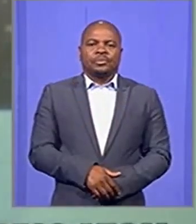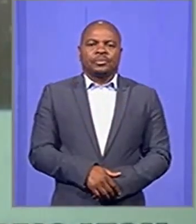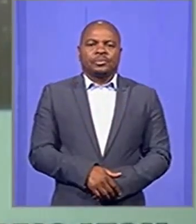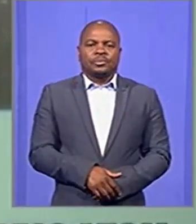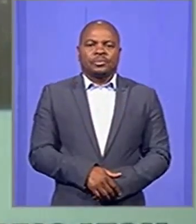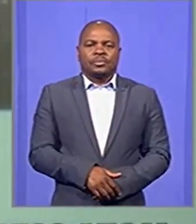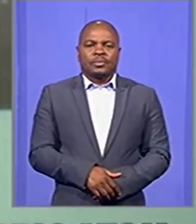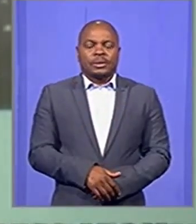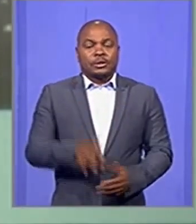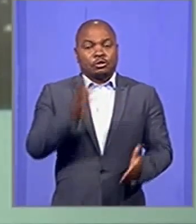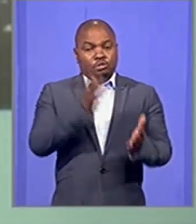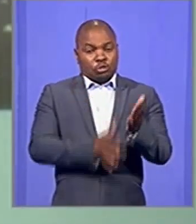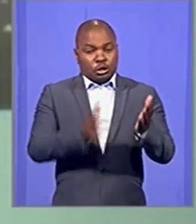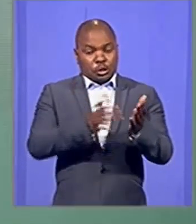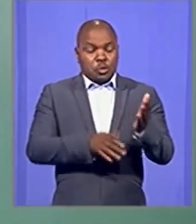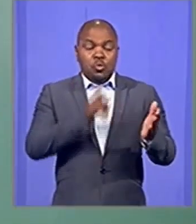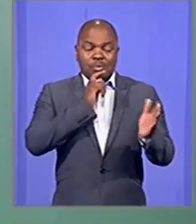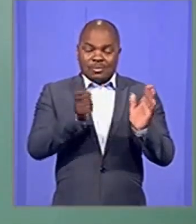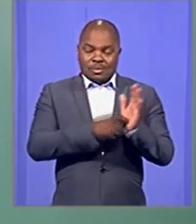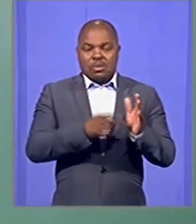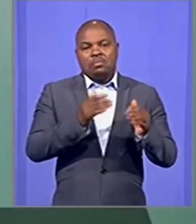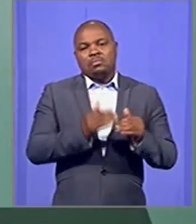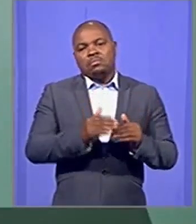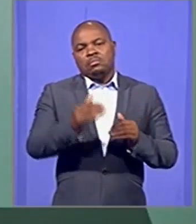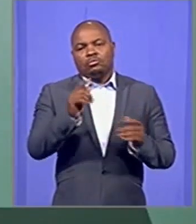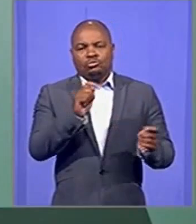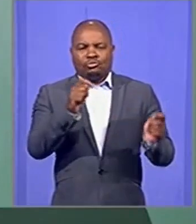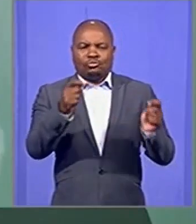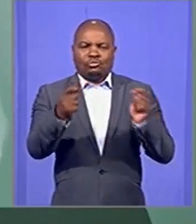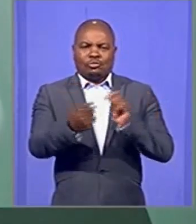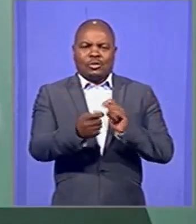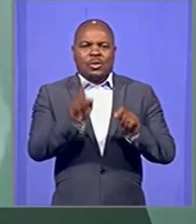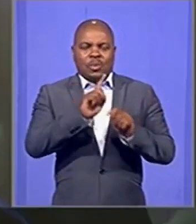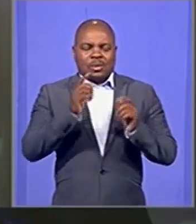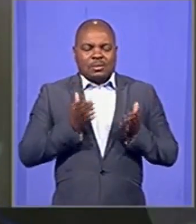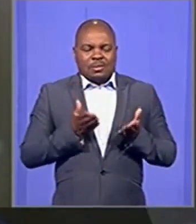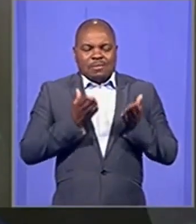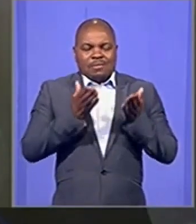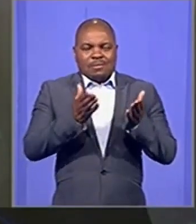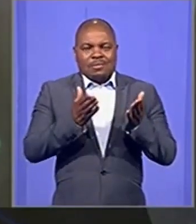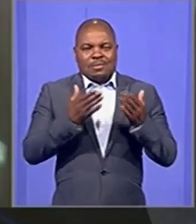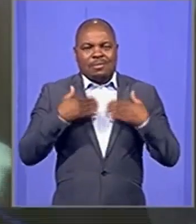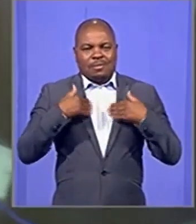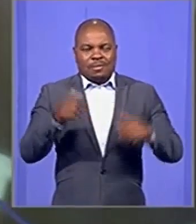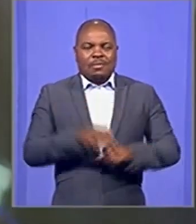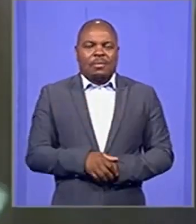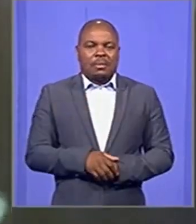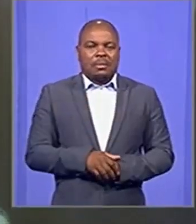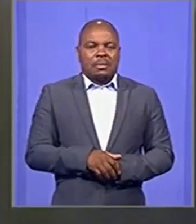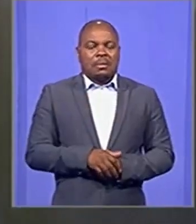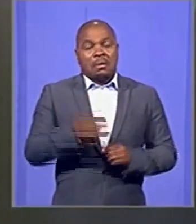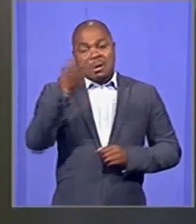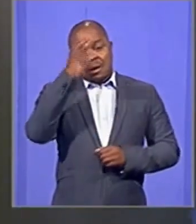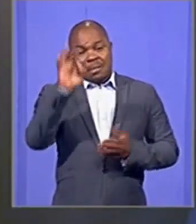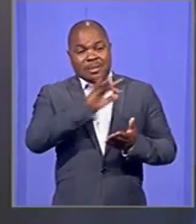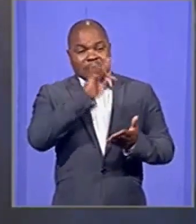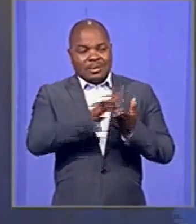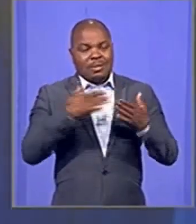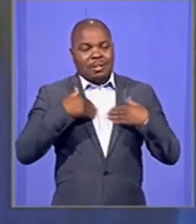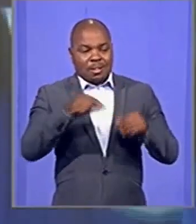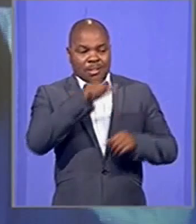Tshebediso ya technology e lebelletswe ho fetola le ho ntlafatsa ditshebeletso tsa bophelo. Ditsha tsa mmuso tsa